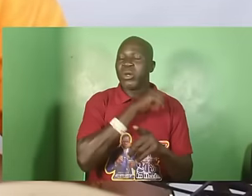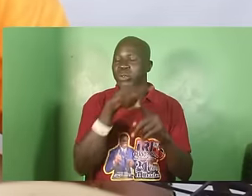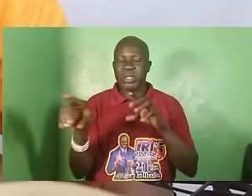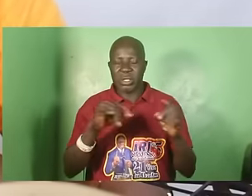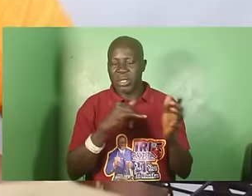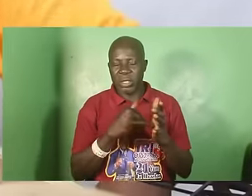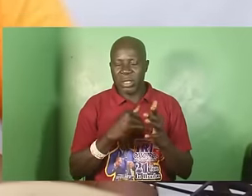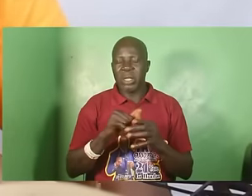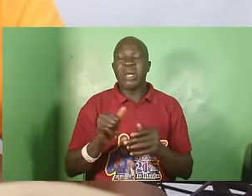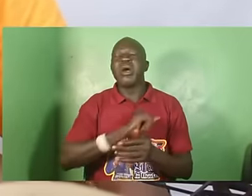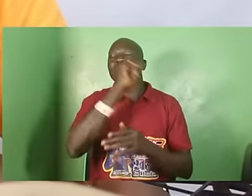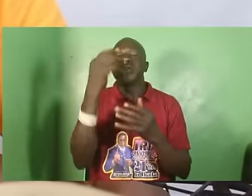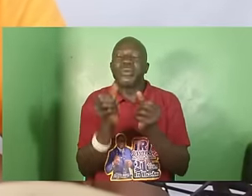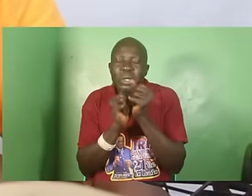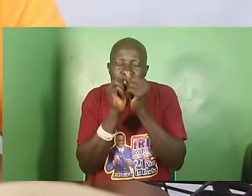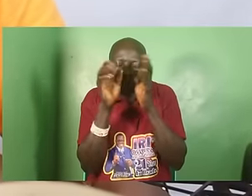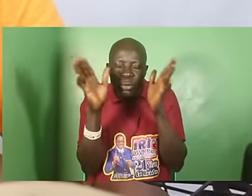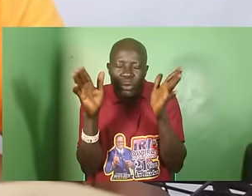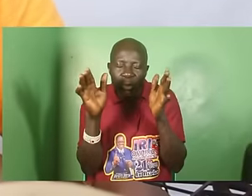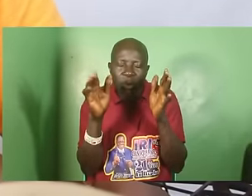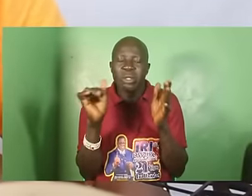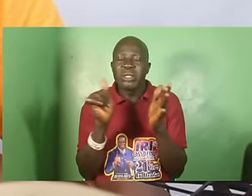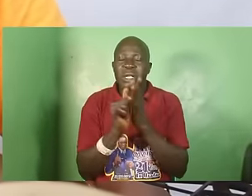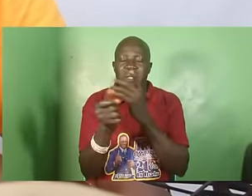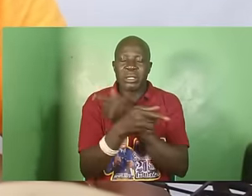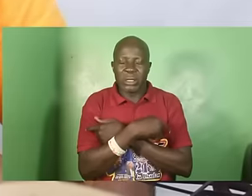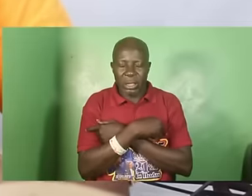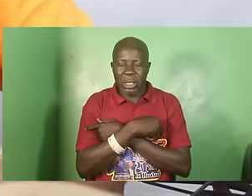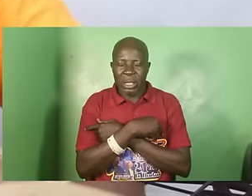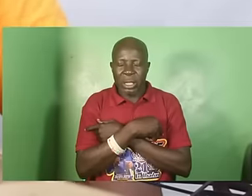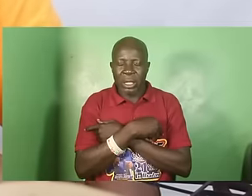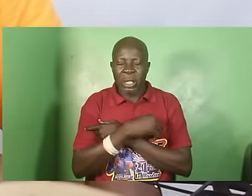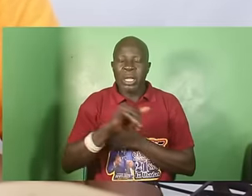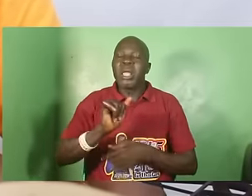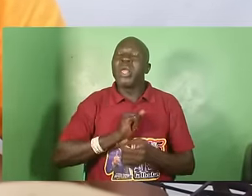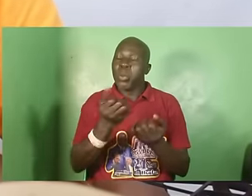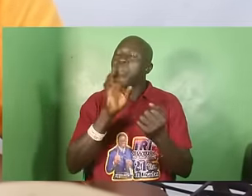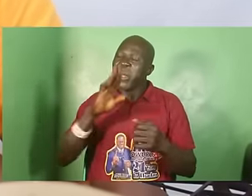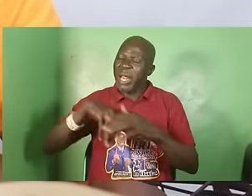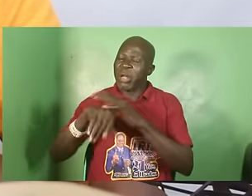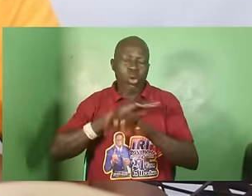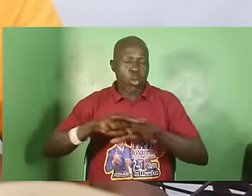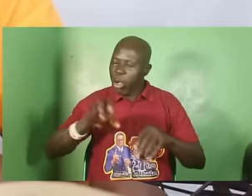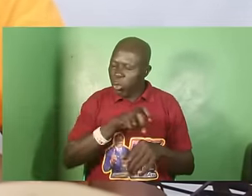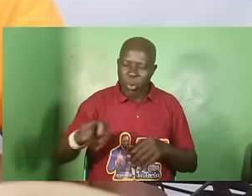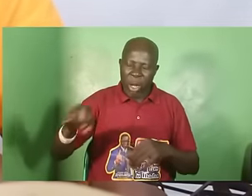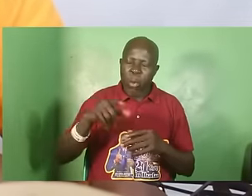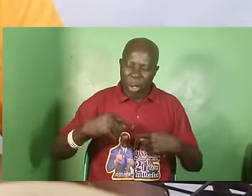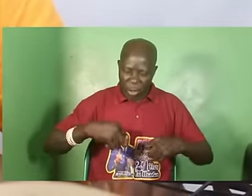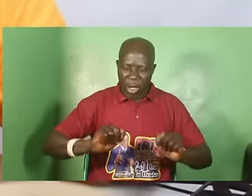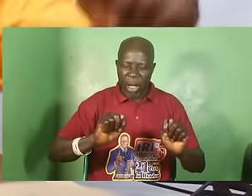He did it. A serious truth. And the secret will be exposed. Near Jono. That day. Oh, that baby, come on, there. That sin will not ever fall. So